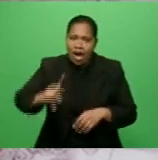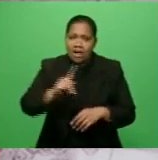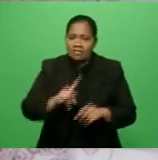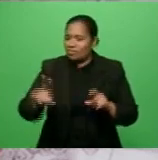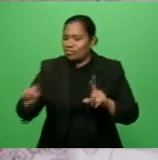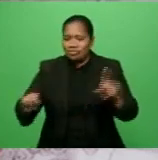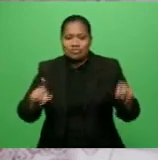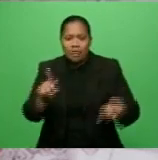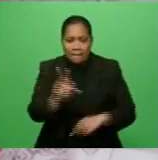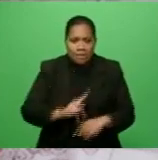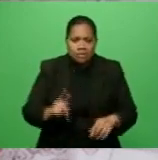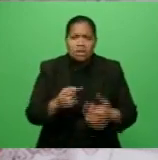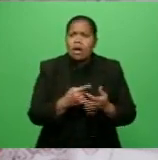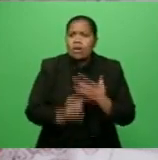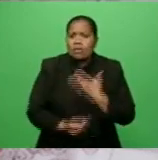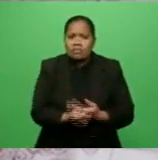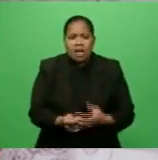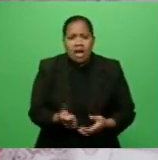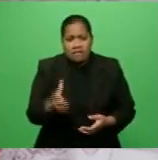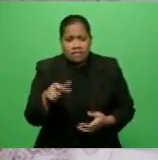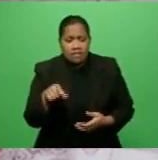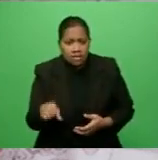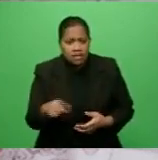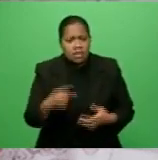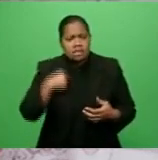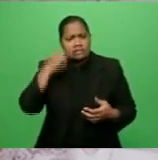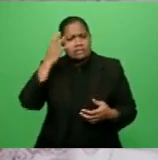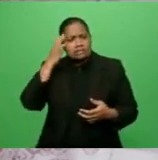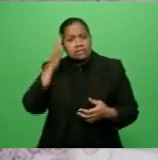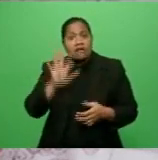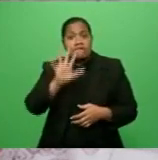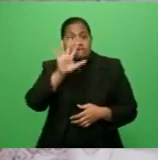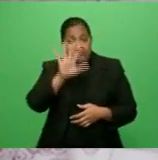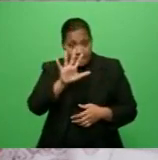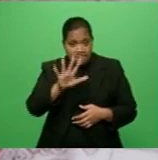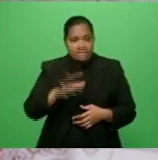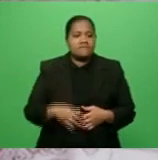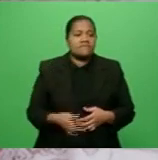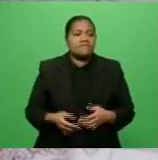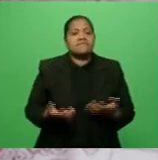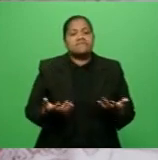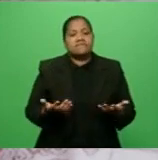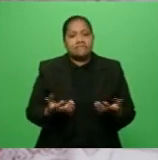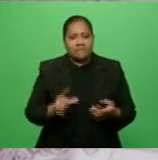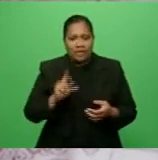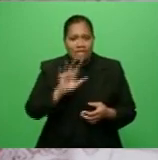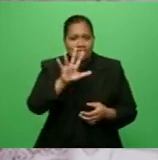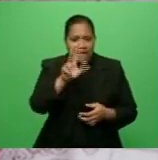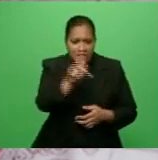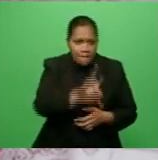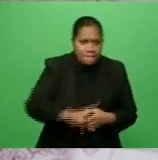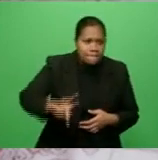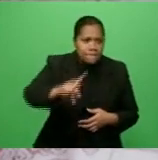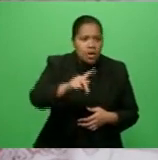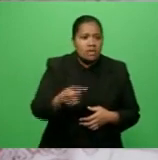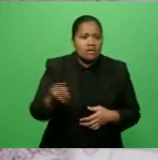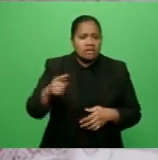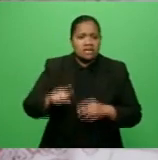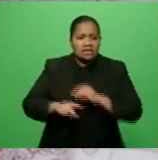And then after that I digged 5 fish ponds and a dam.